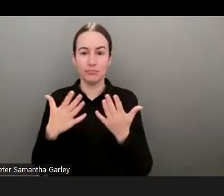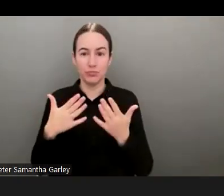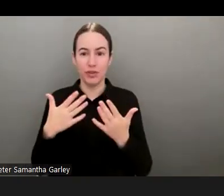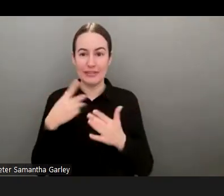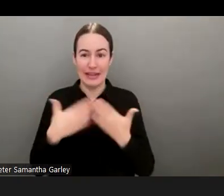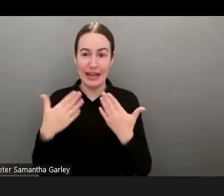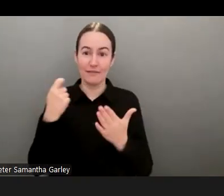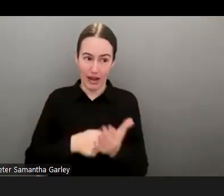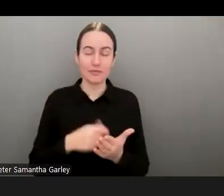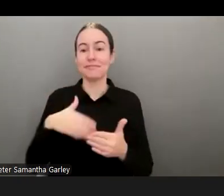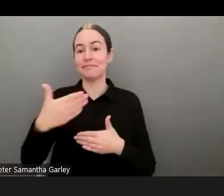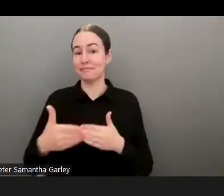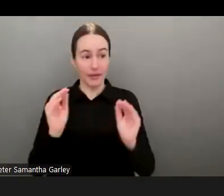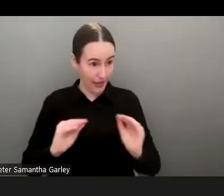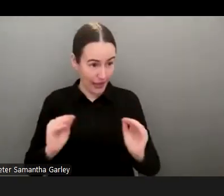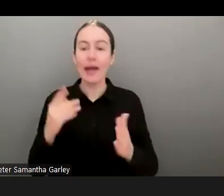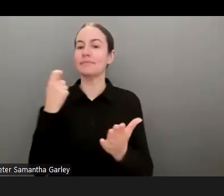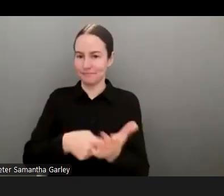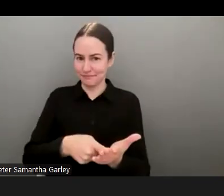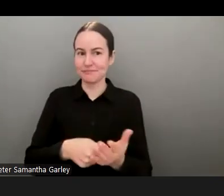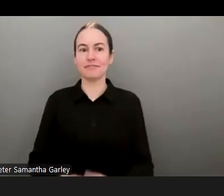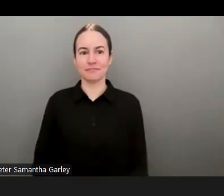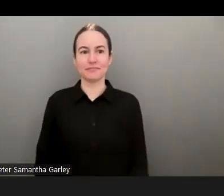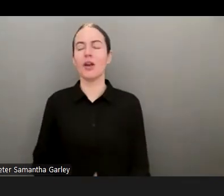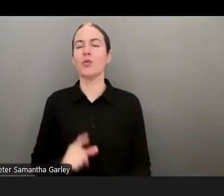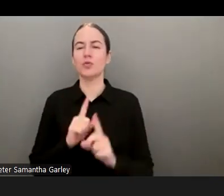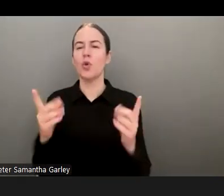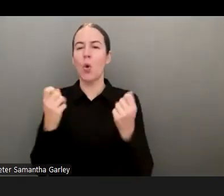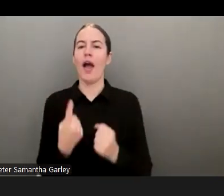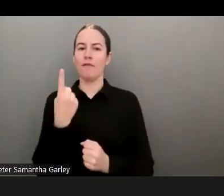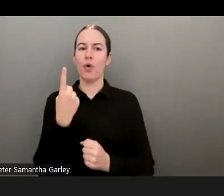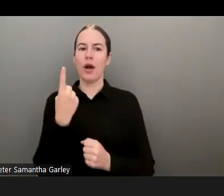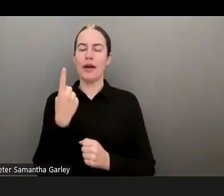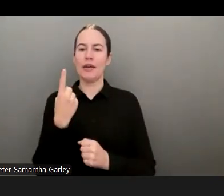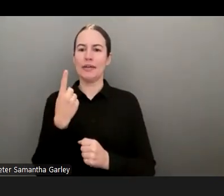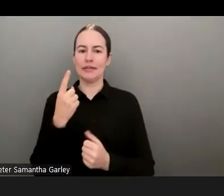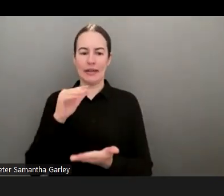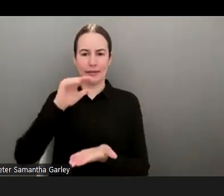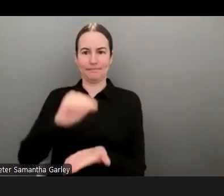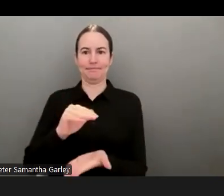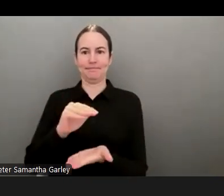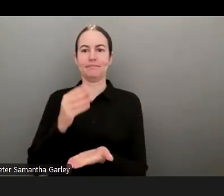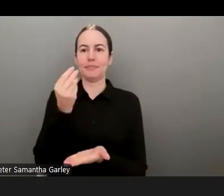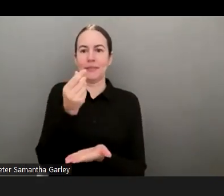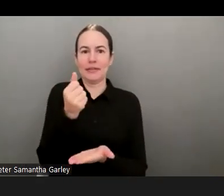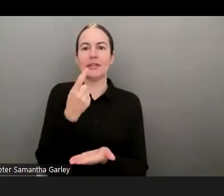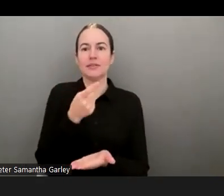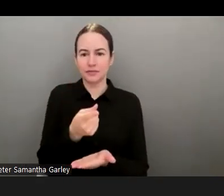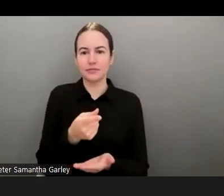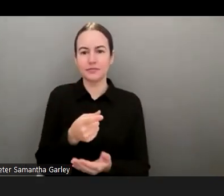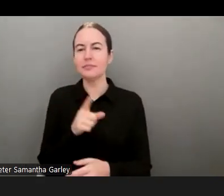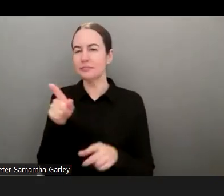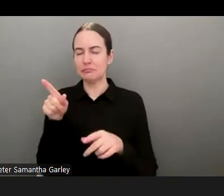how big the fines can be, but we don't have that. But the last one was given to the University of Bergen, and it